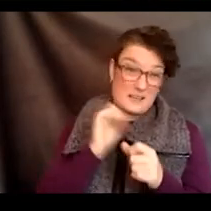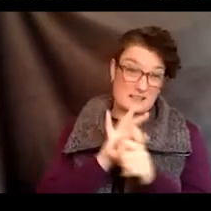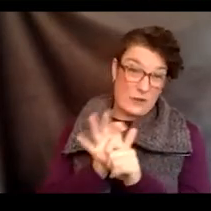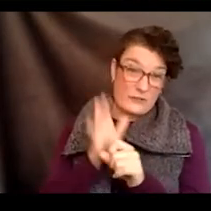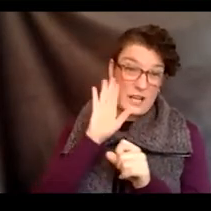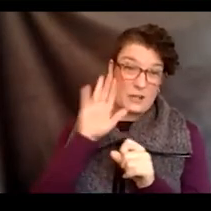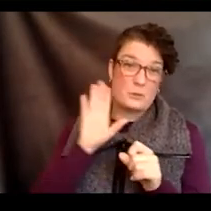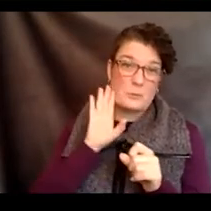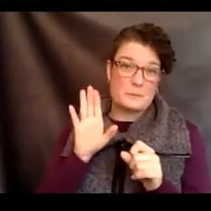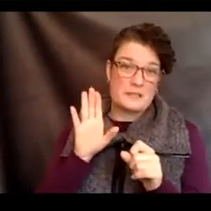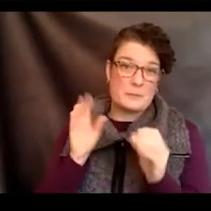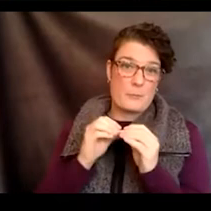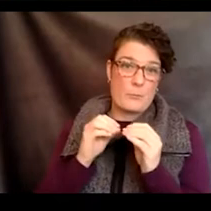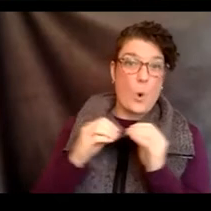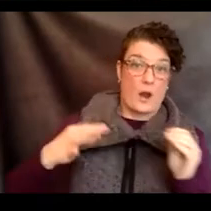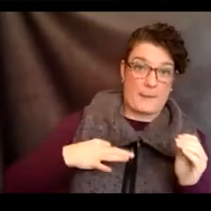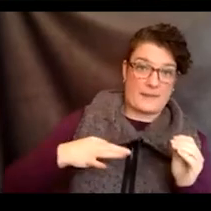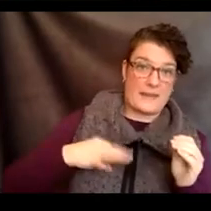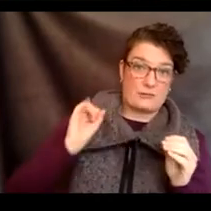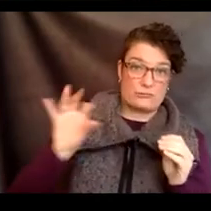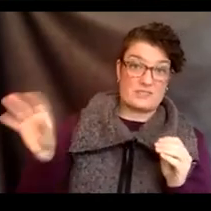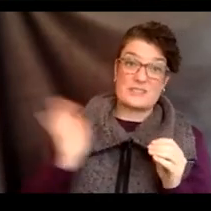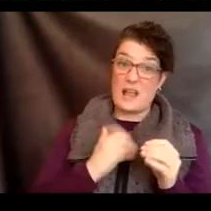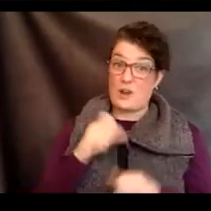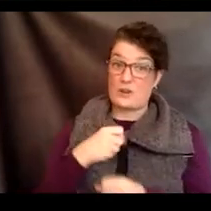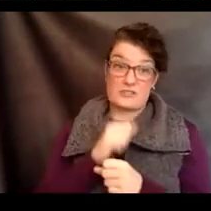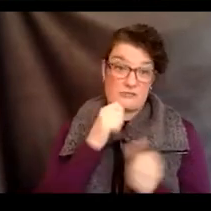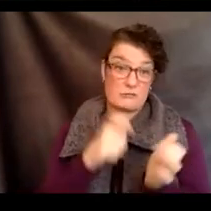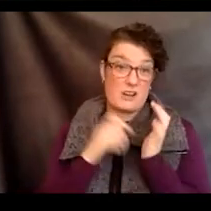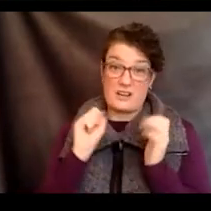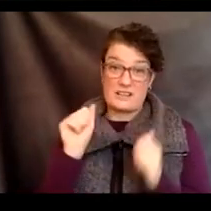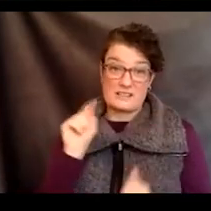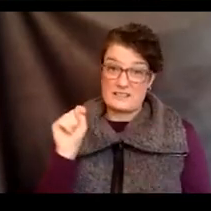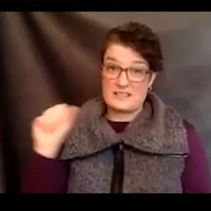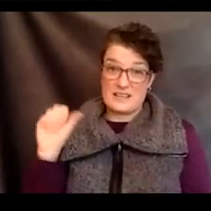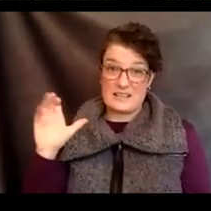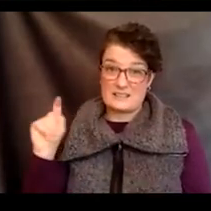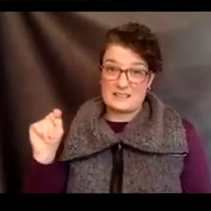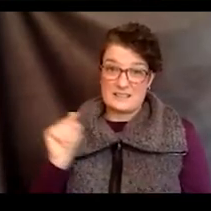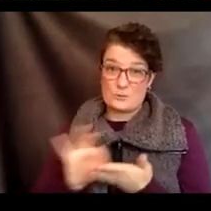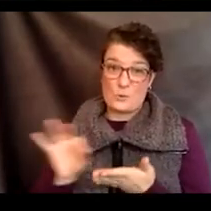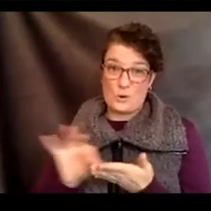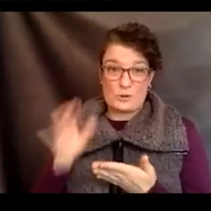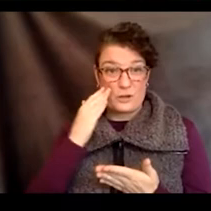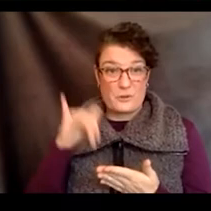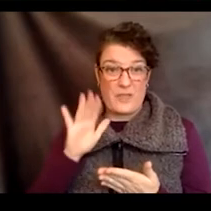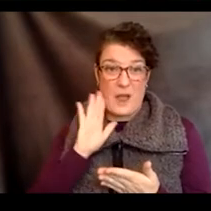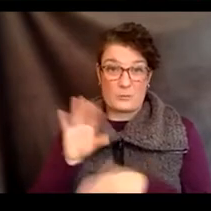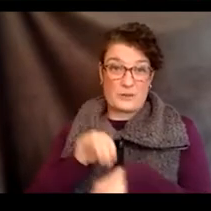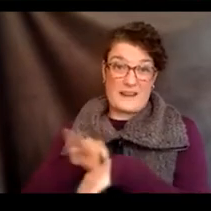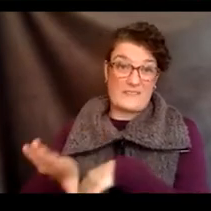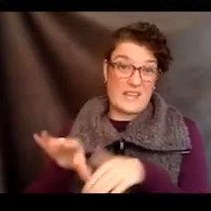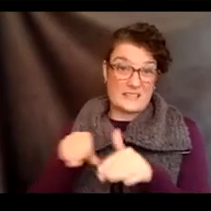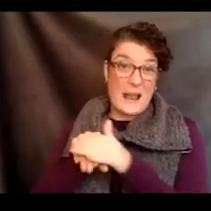be more applications. Our year didn't require SAT or ACT scores. So I knew that was going to affect the